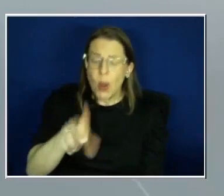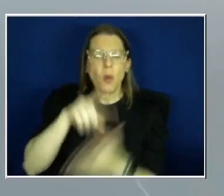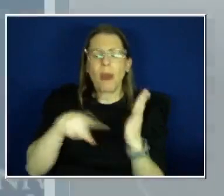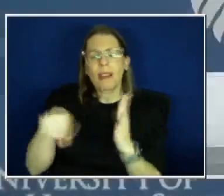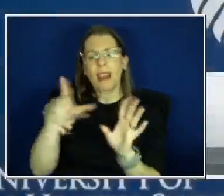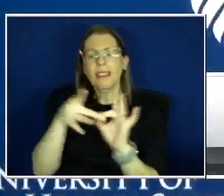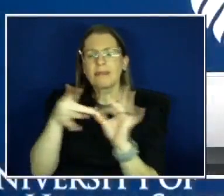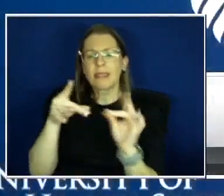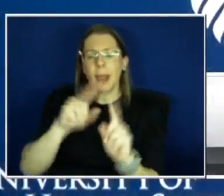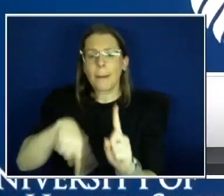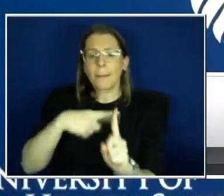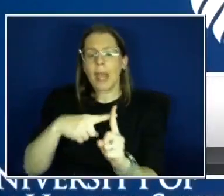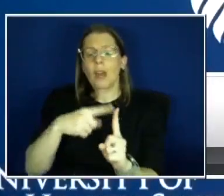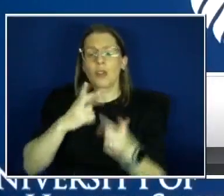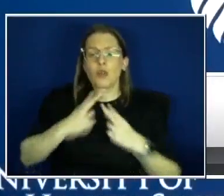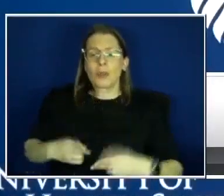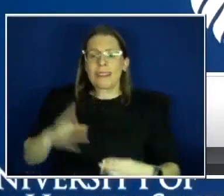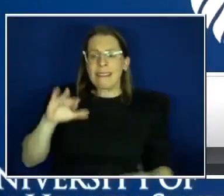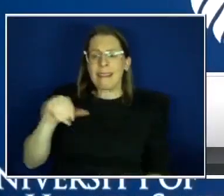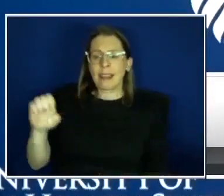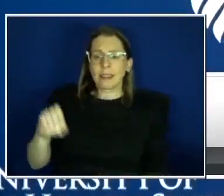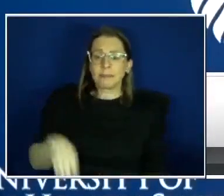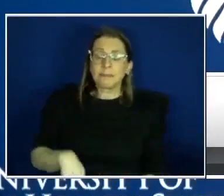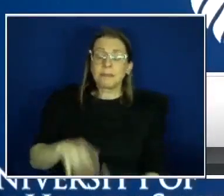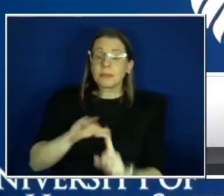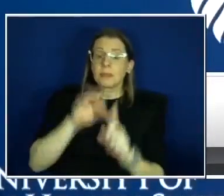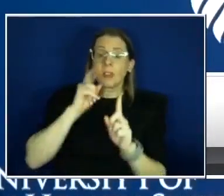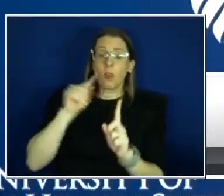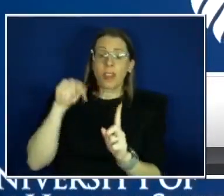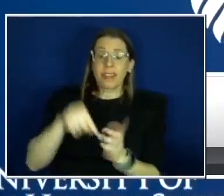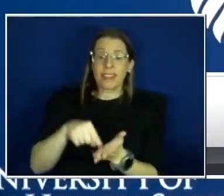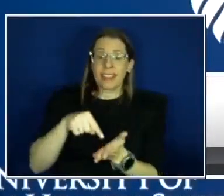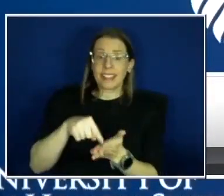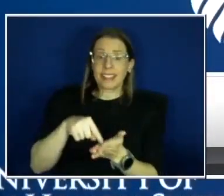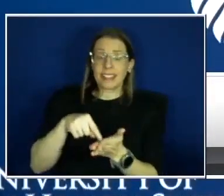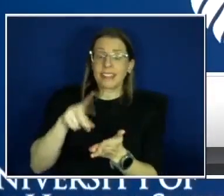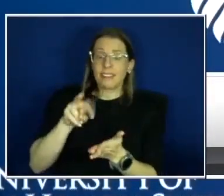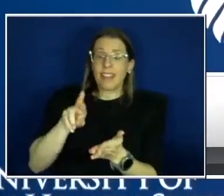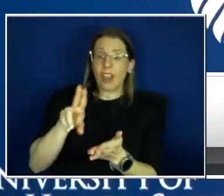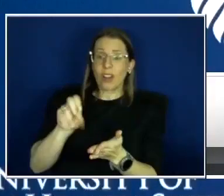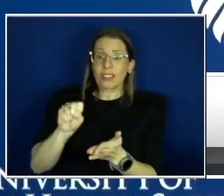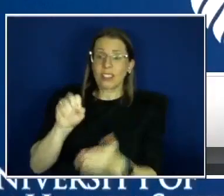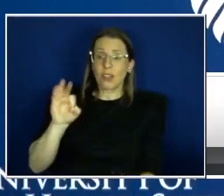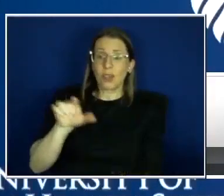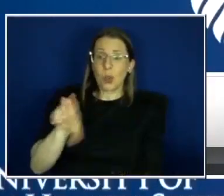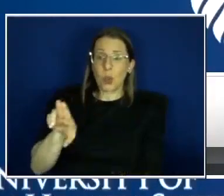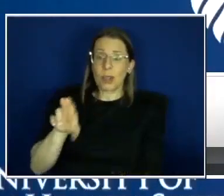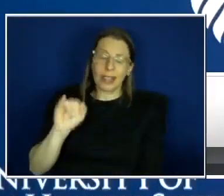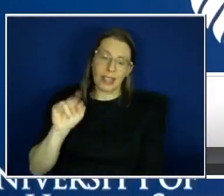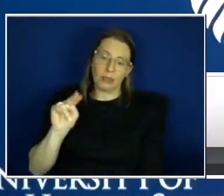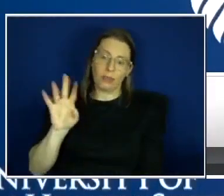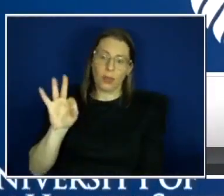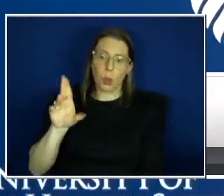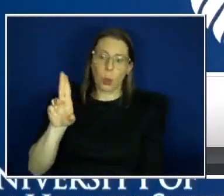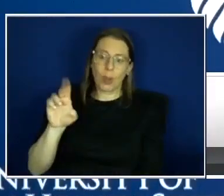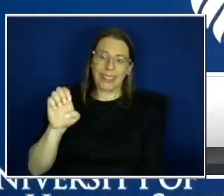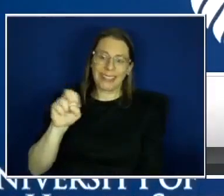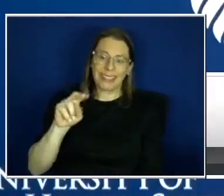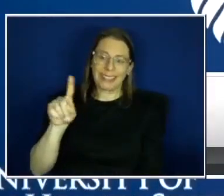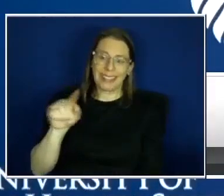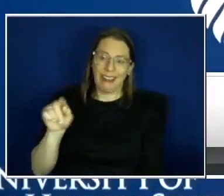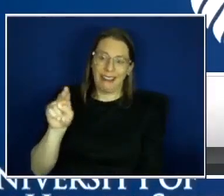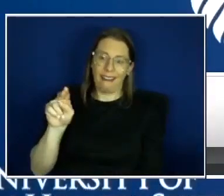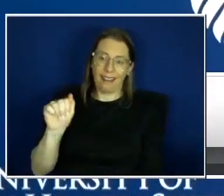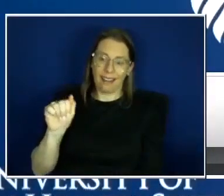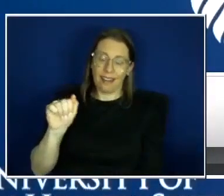important to remember that especially for this virus, influenza, it does very easily go from humans